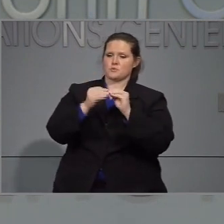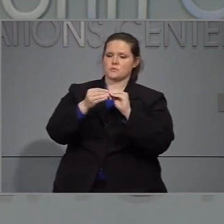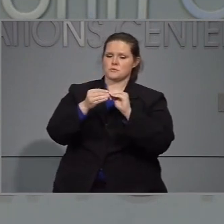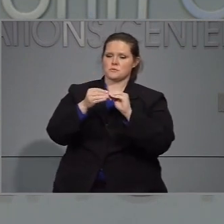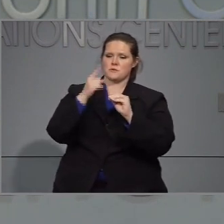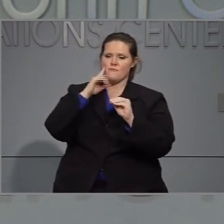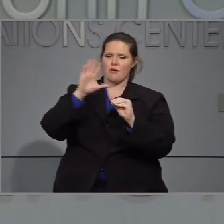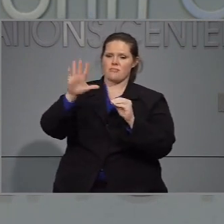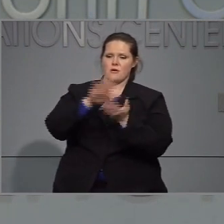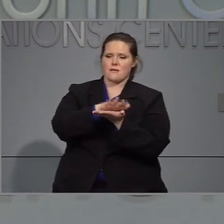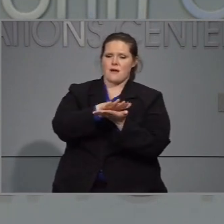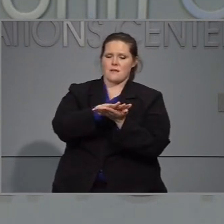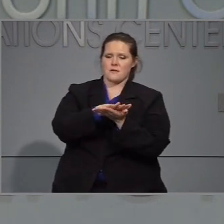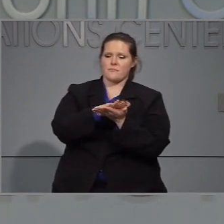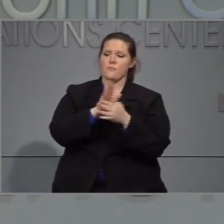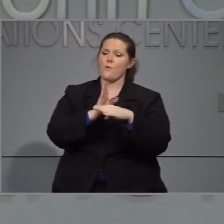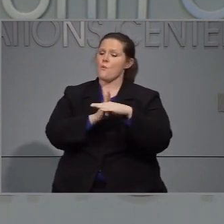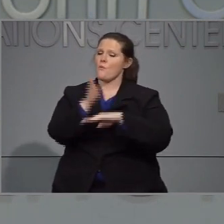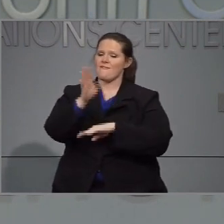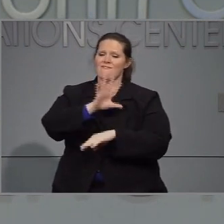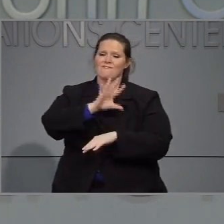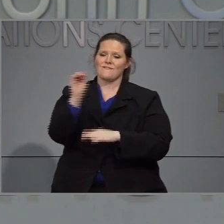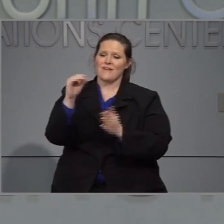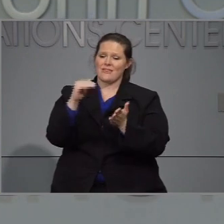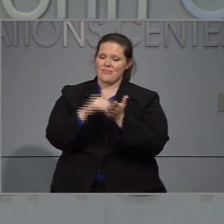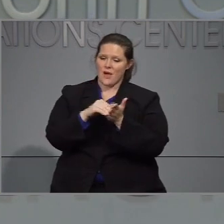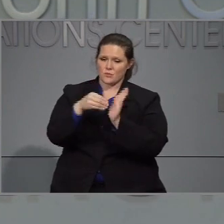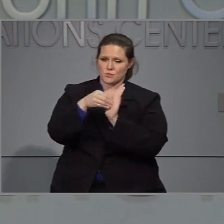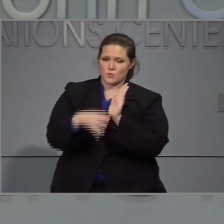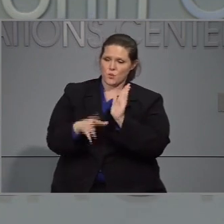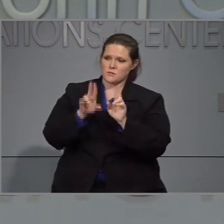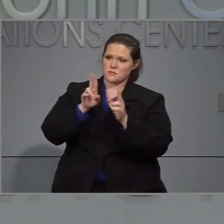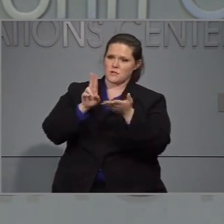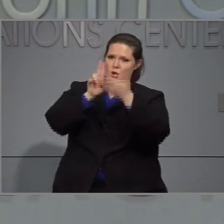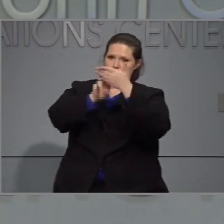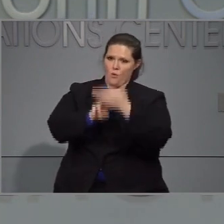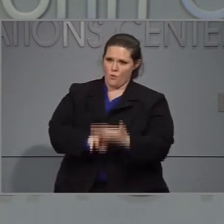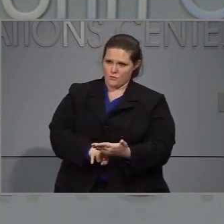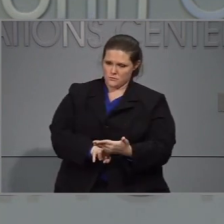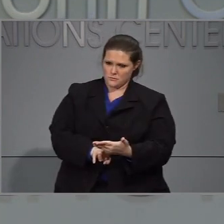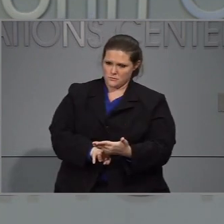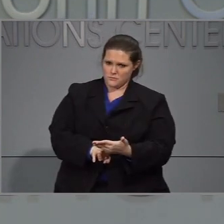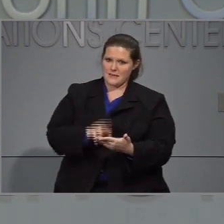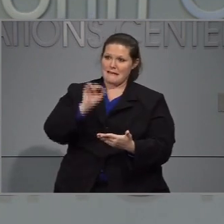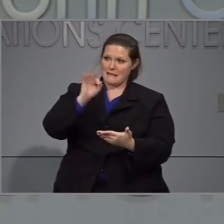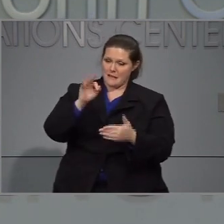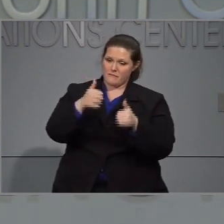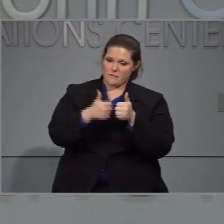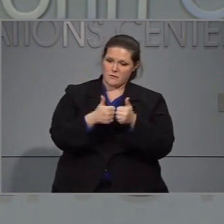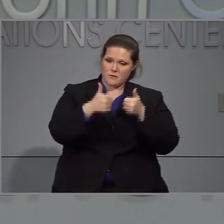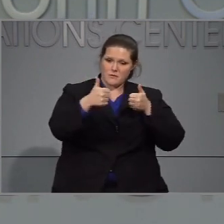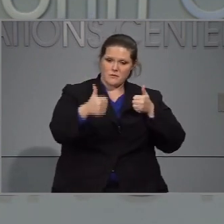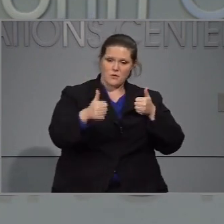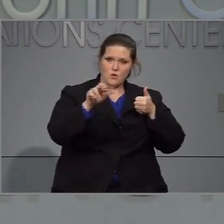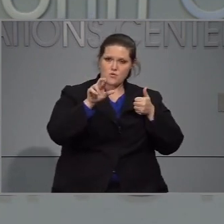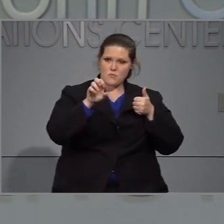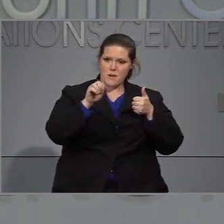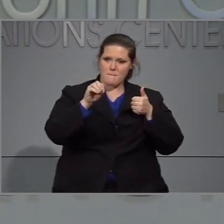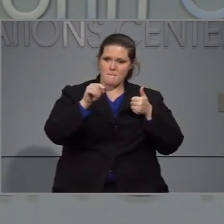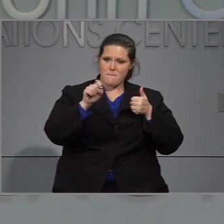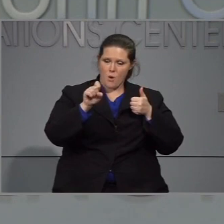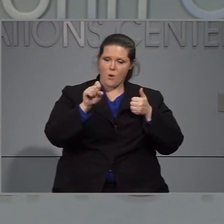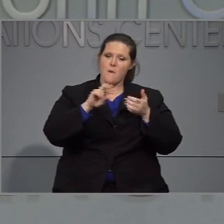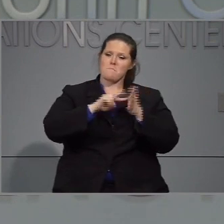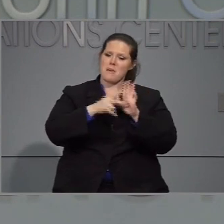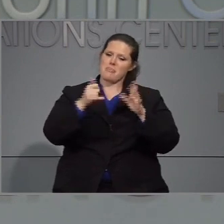Over 50,000 students enrolled. So for perspective, if that remote option were its own district, it would put it at the 5th largest district